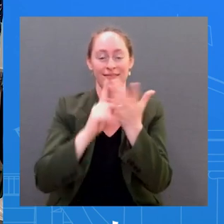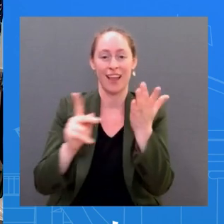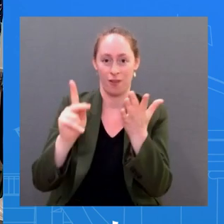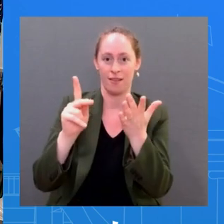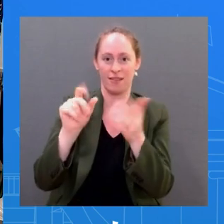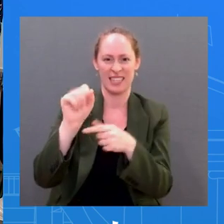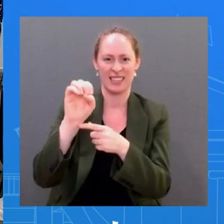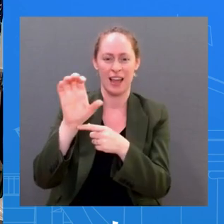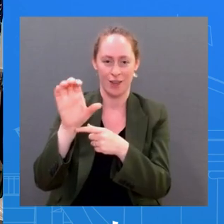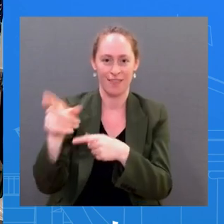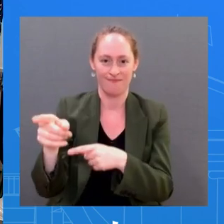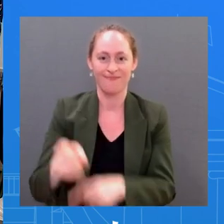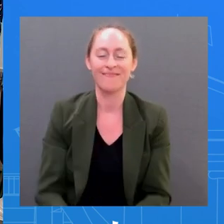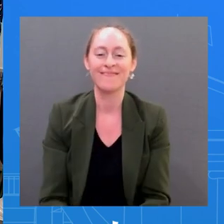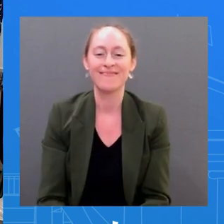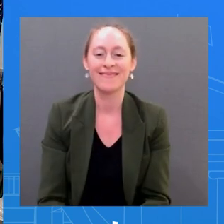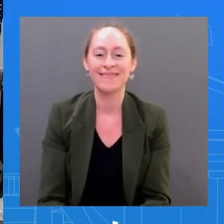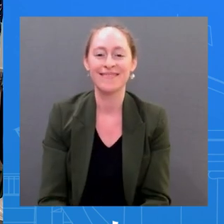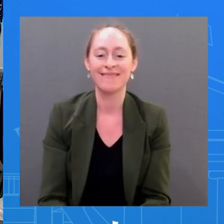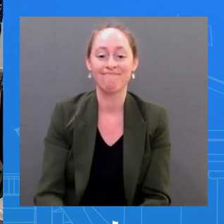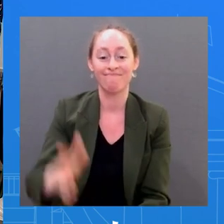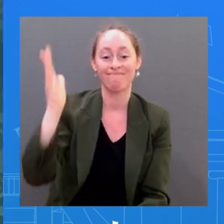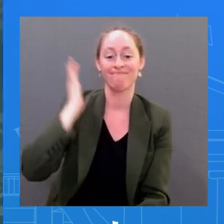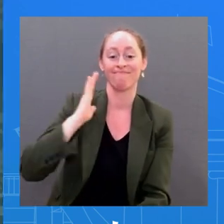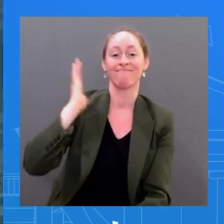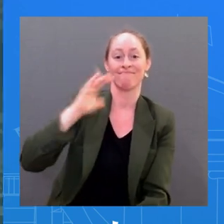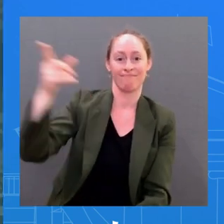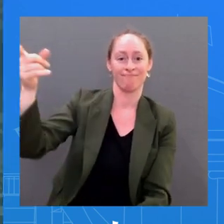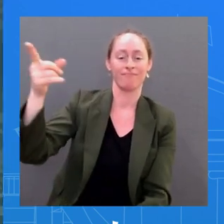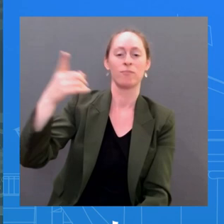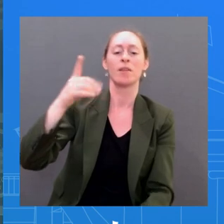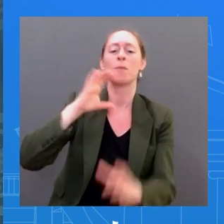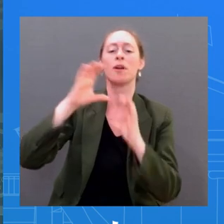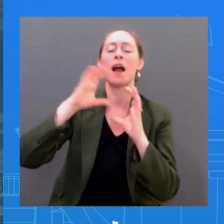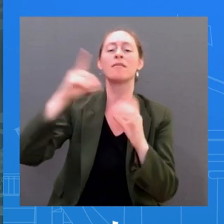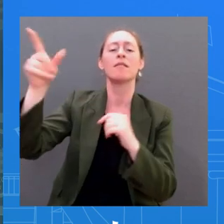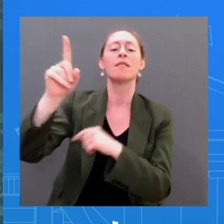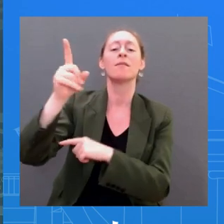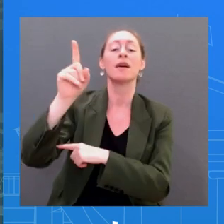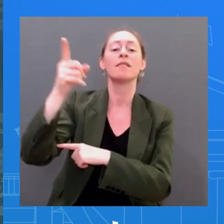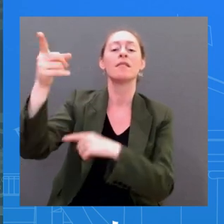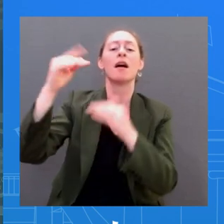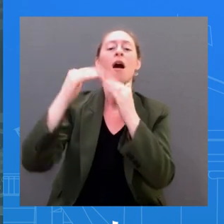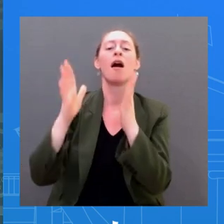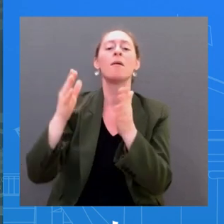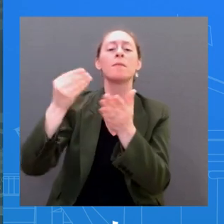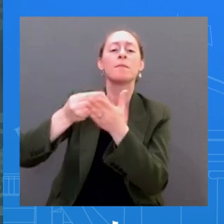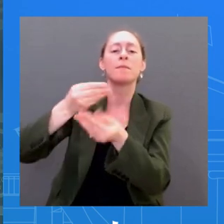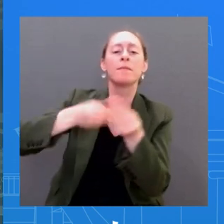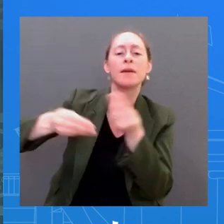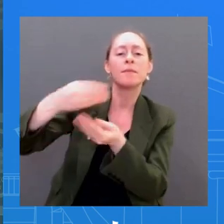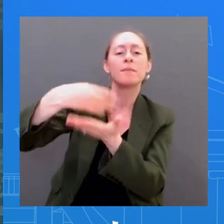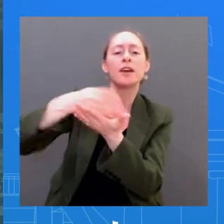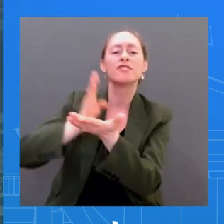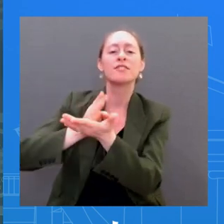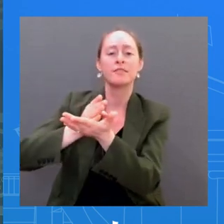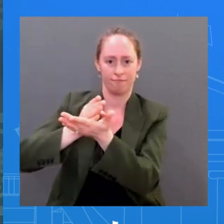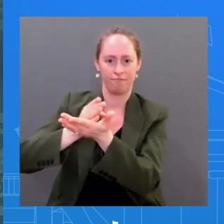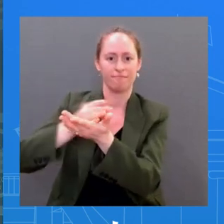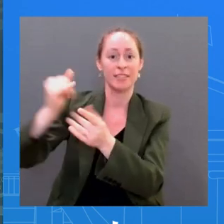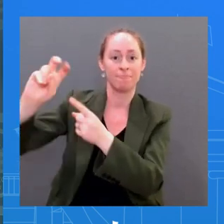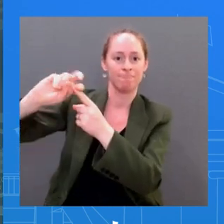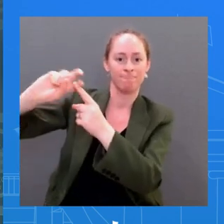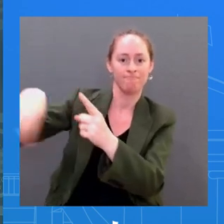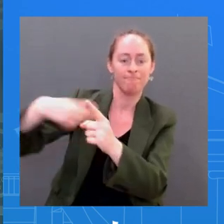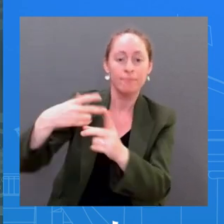Communications for the White House Office of Management and Budget. Amongst many topics, Abdullah will be covering civil rights, immigration, and